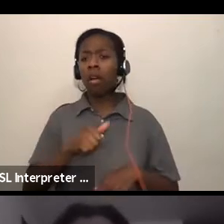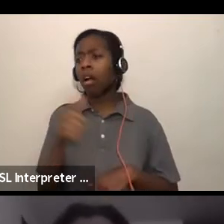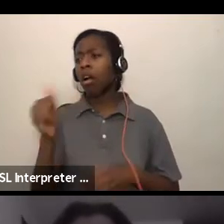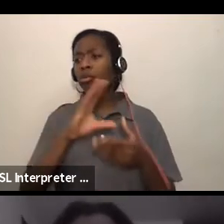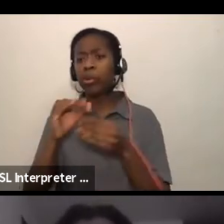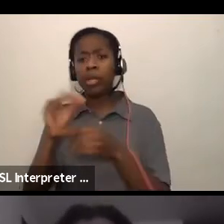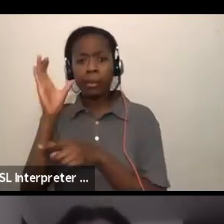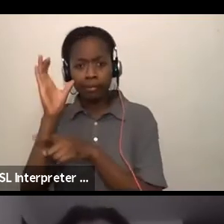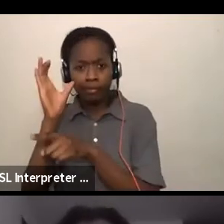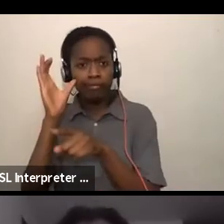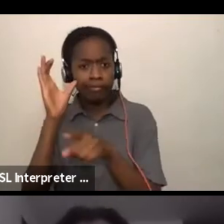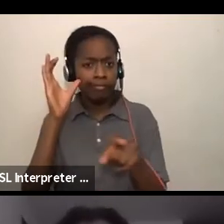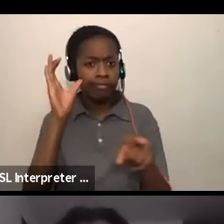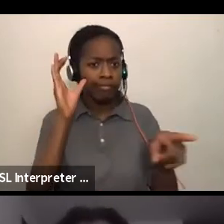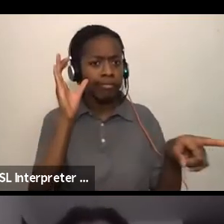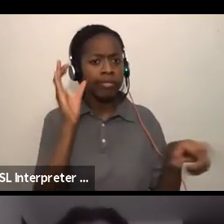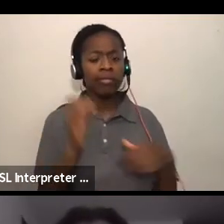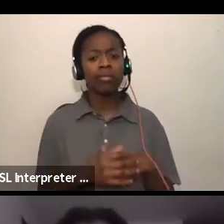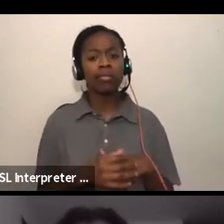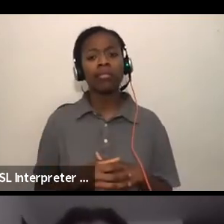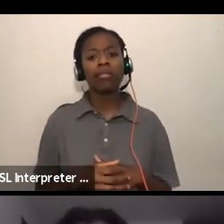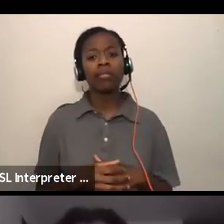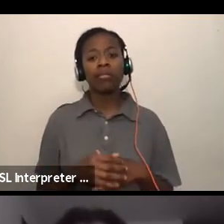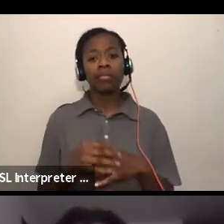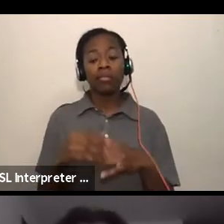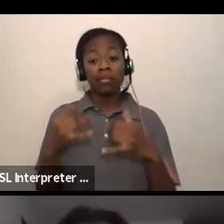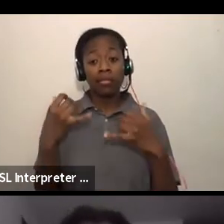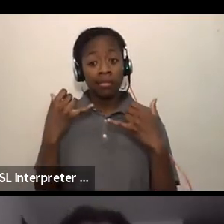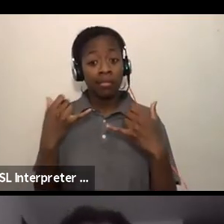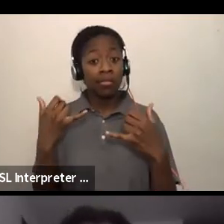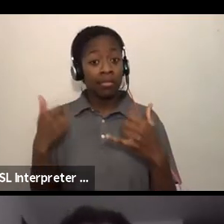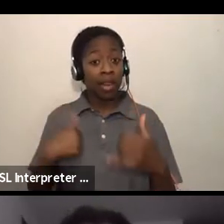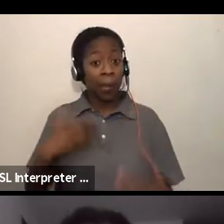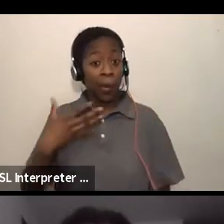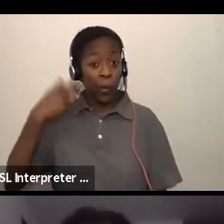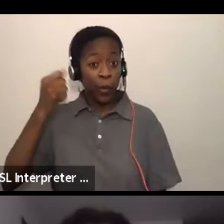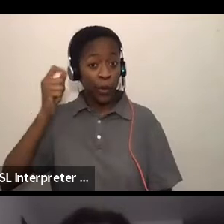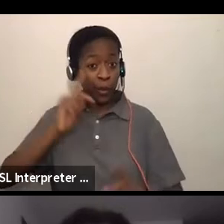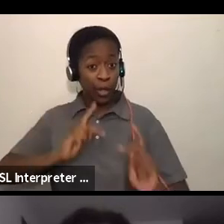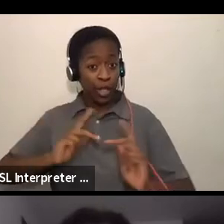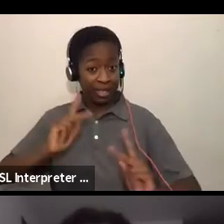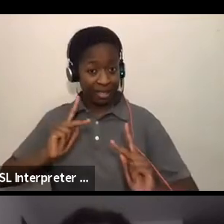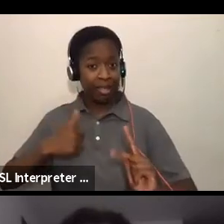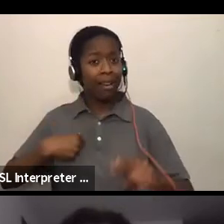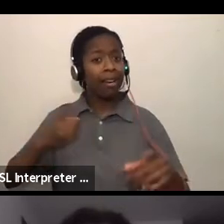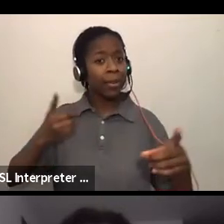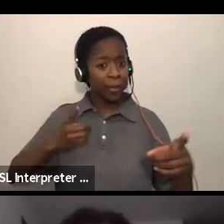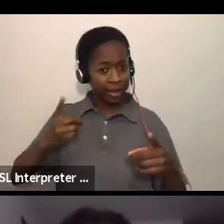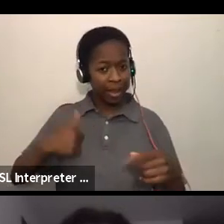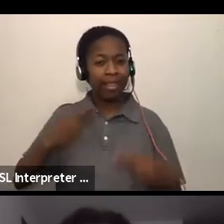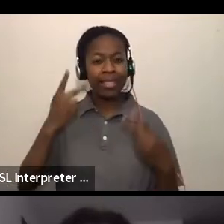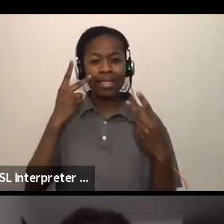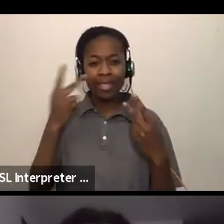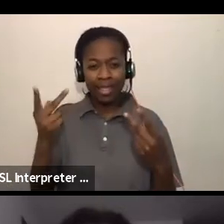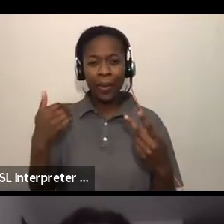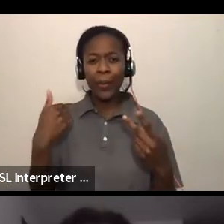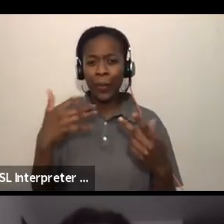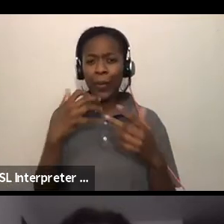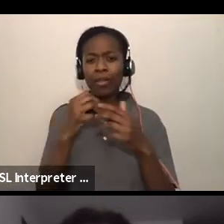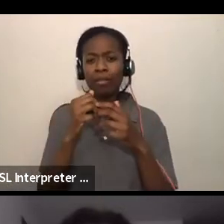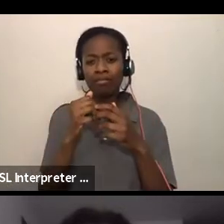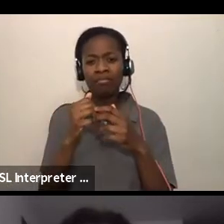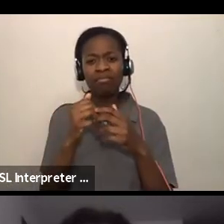stories. And now being a older person directing, I see the value in just opening.